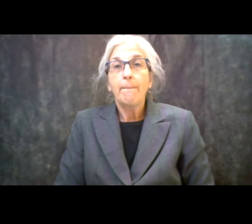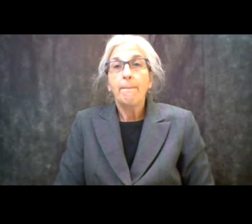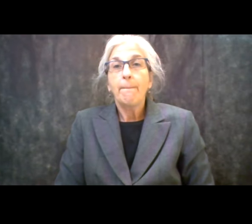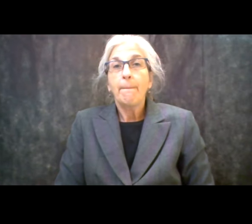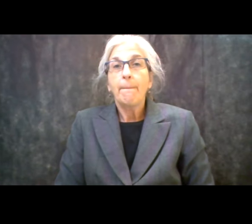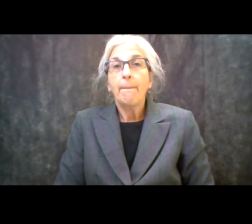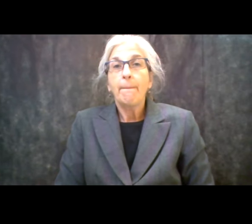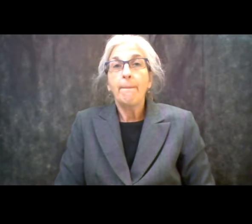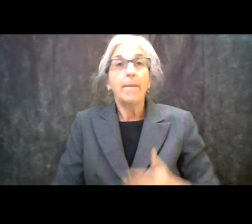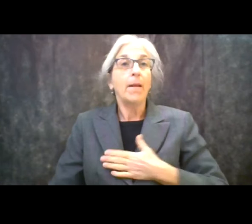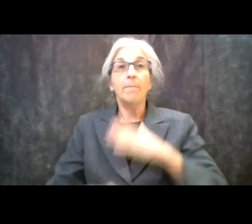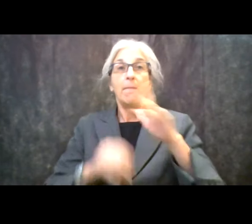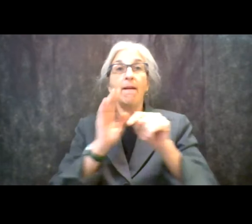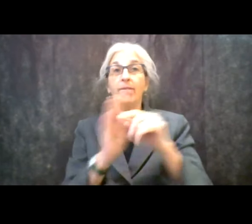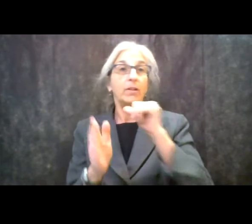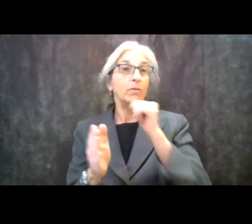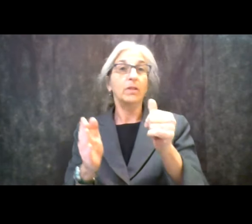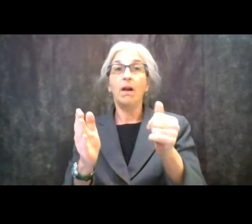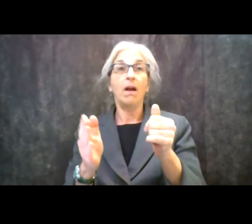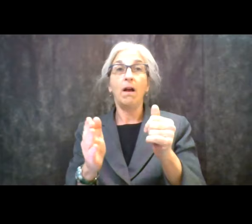My video is not on, but let us bow.